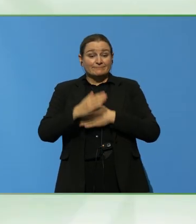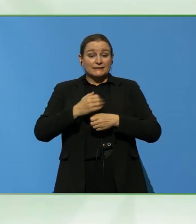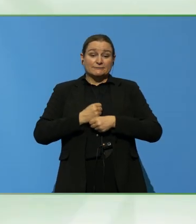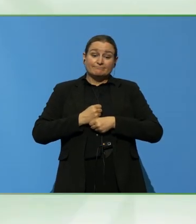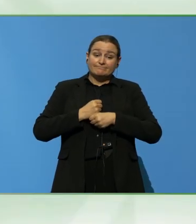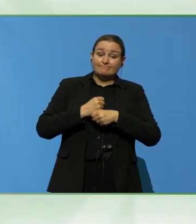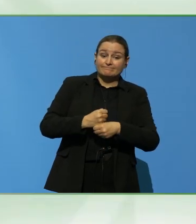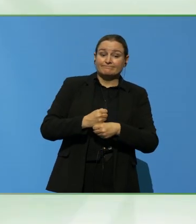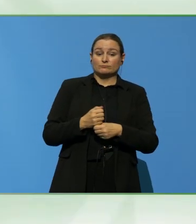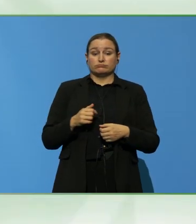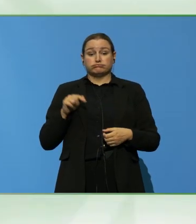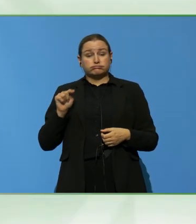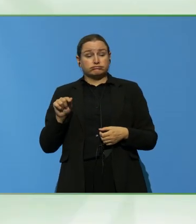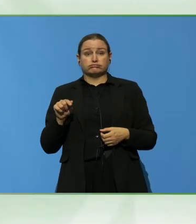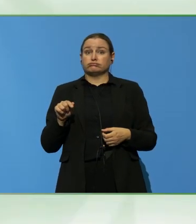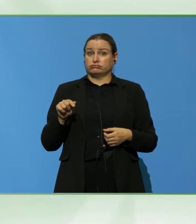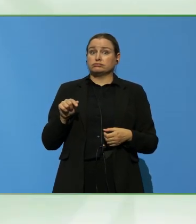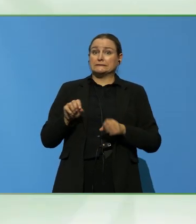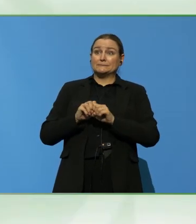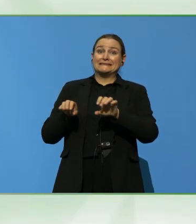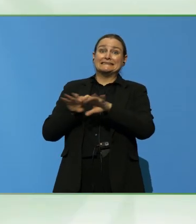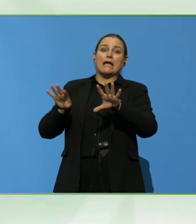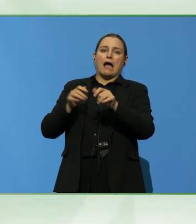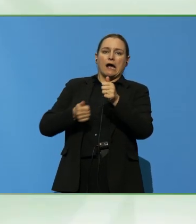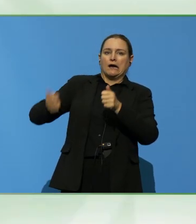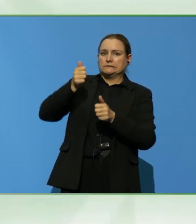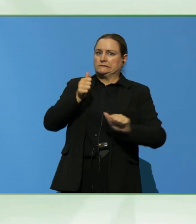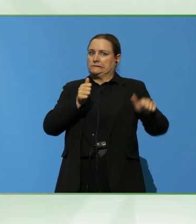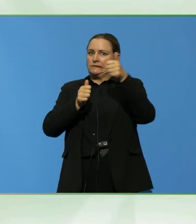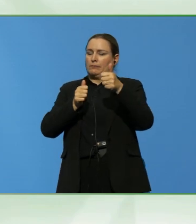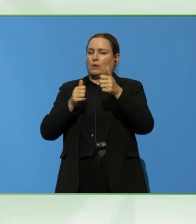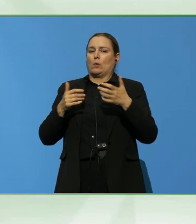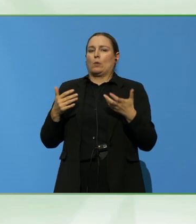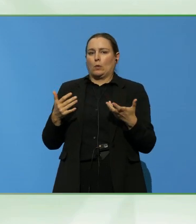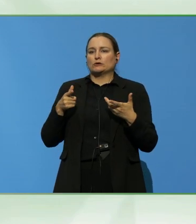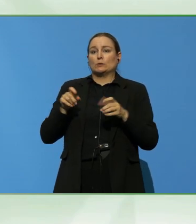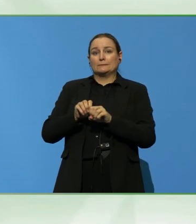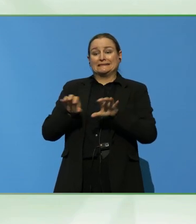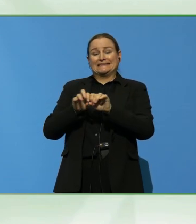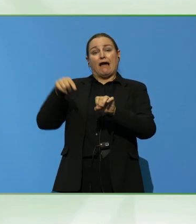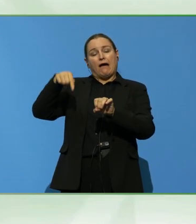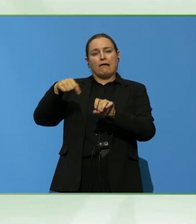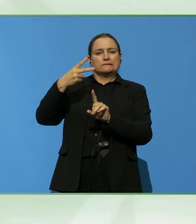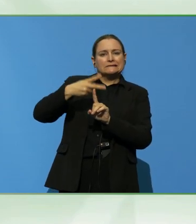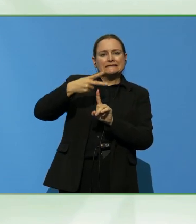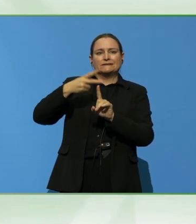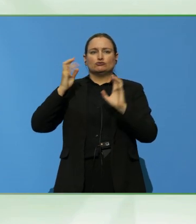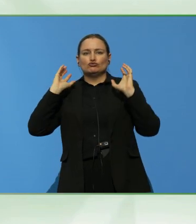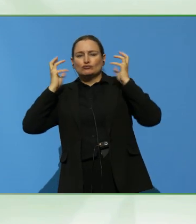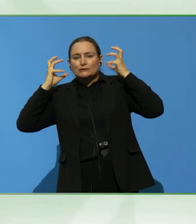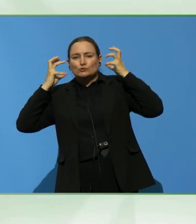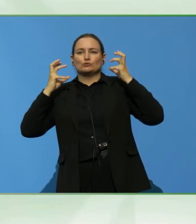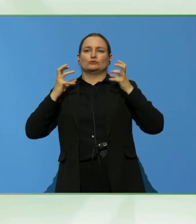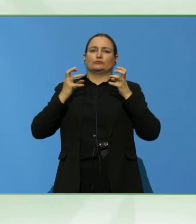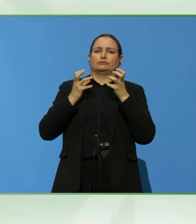lot with media executives, with variety of stakeholders within the media landscape, and will be able to tell us how